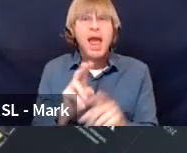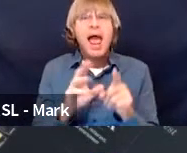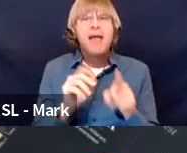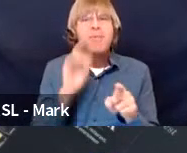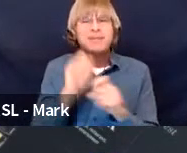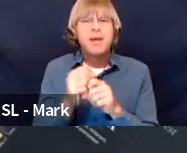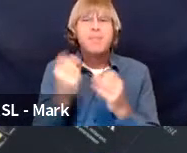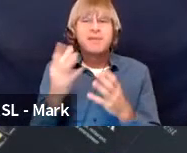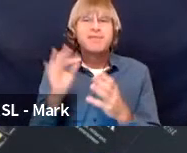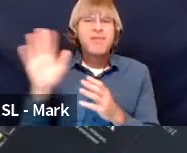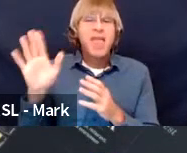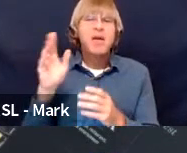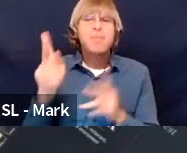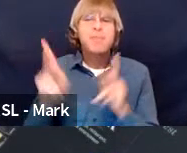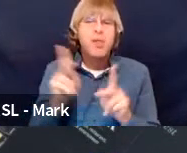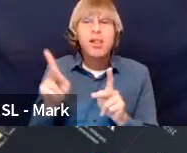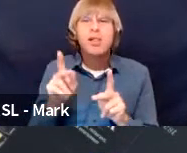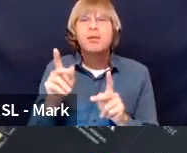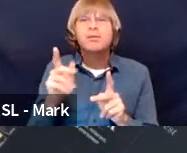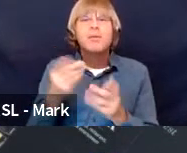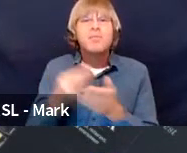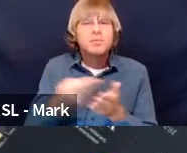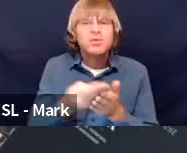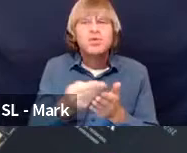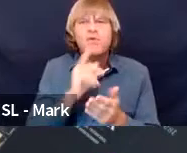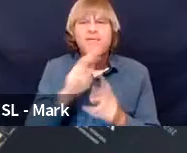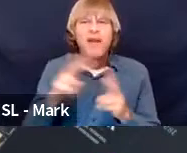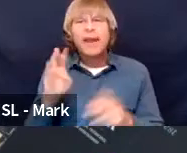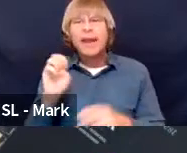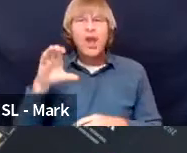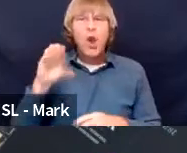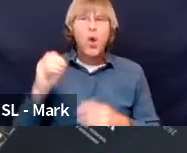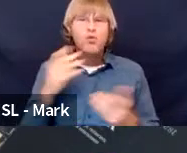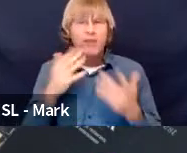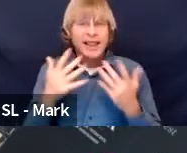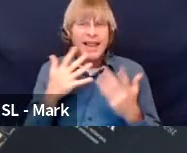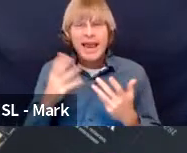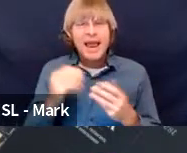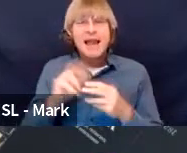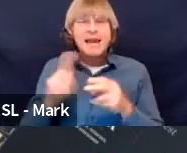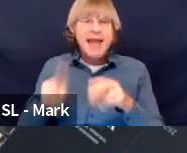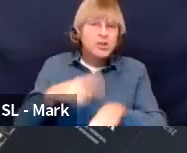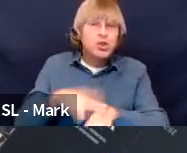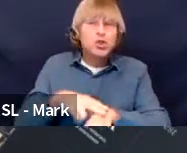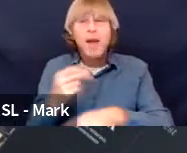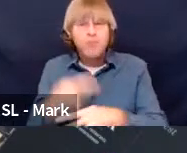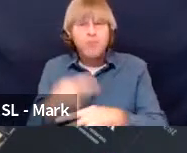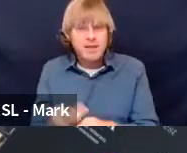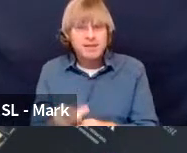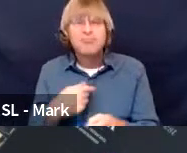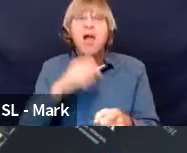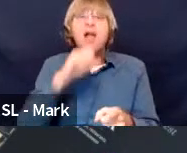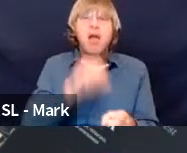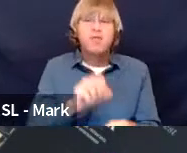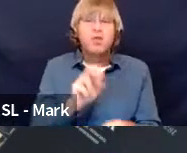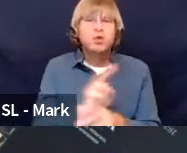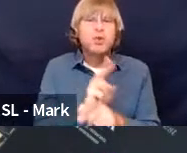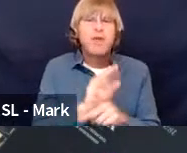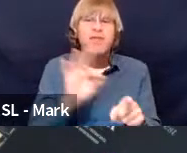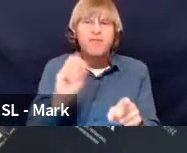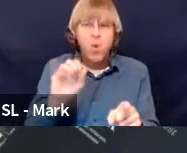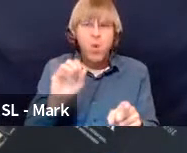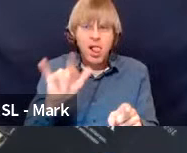given that many of their tenants were very eco-friendly in nature and product. I love the use of the